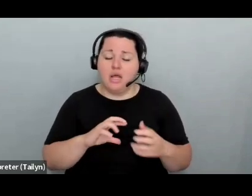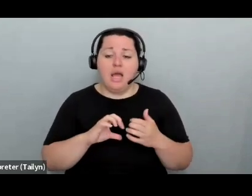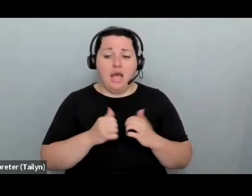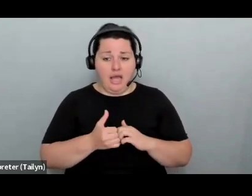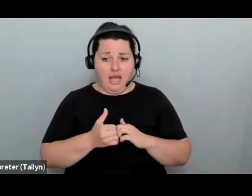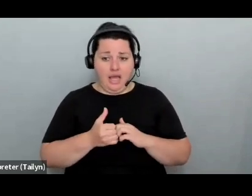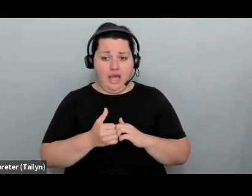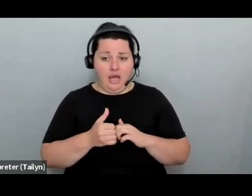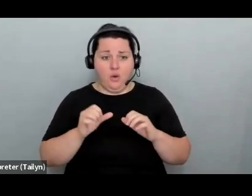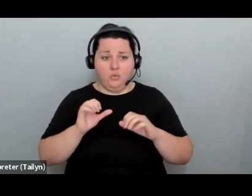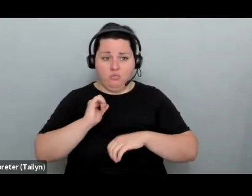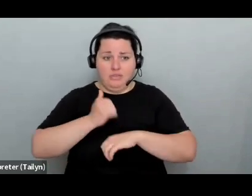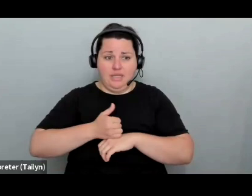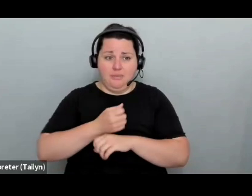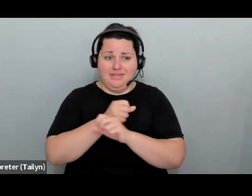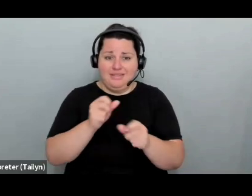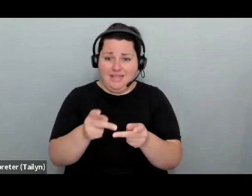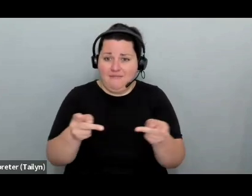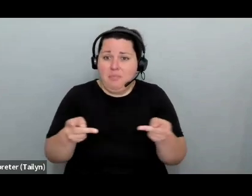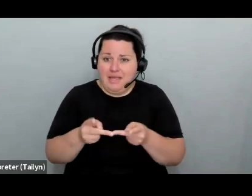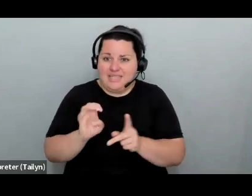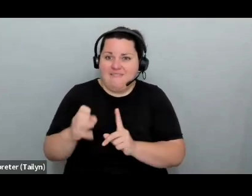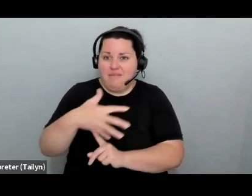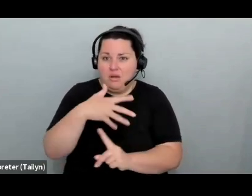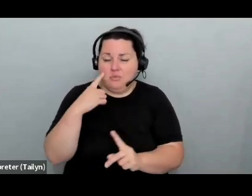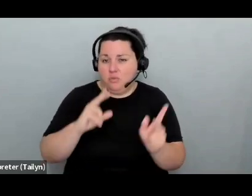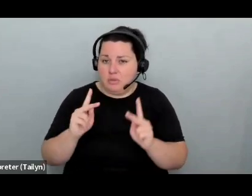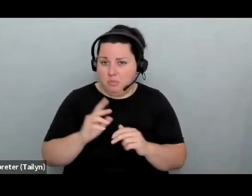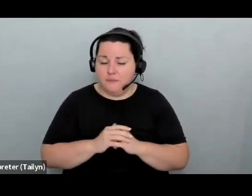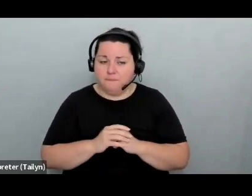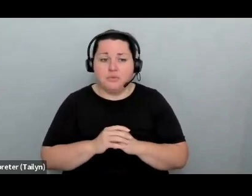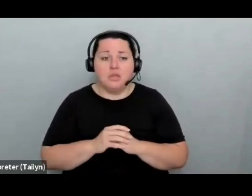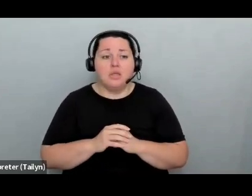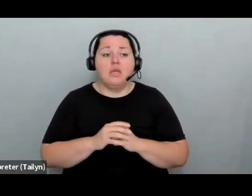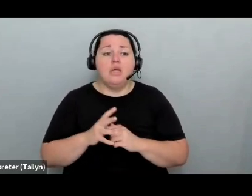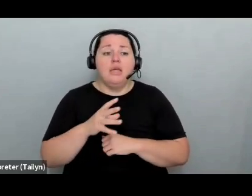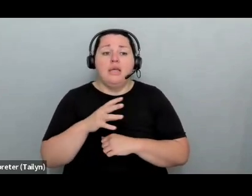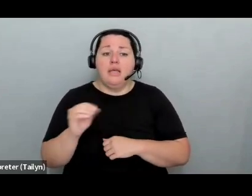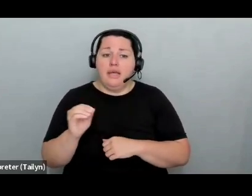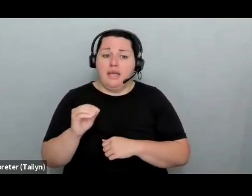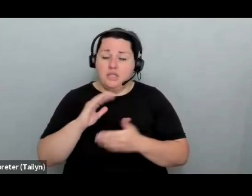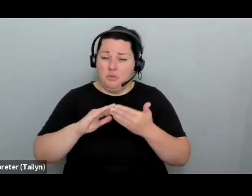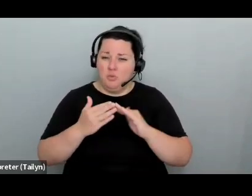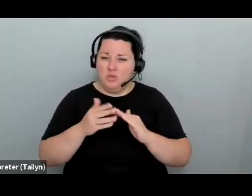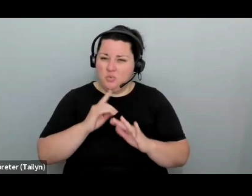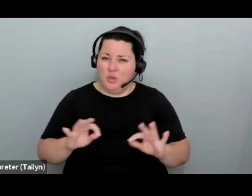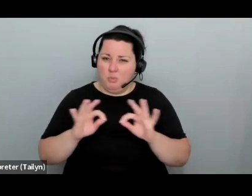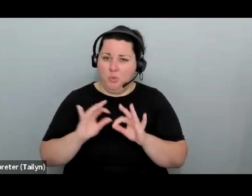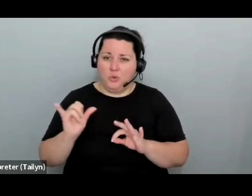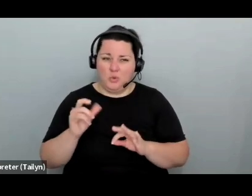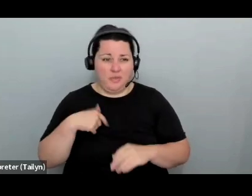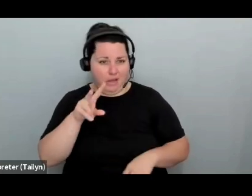create safe places and environments for individuals? And then also the importance of community. When I look at this